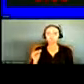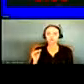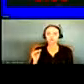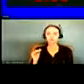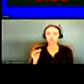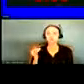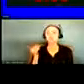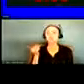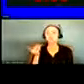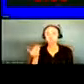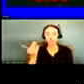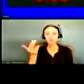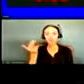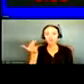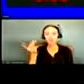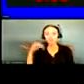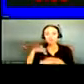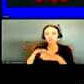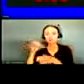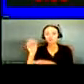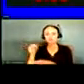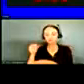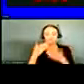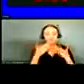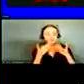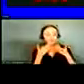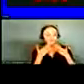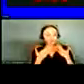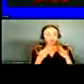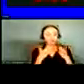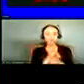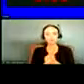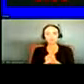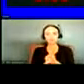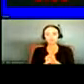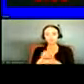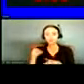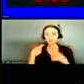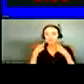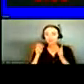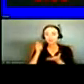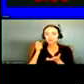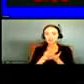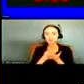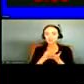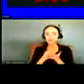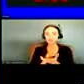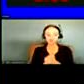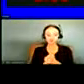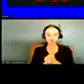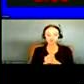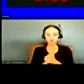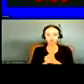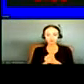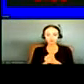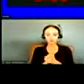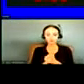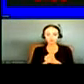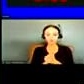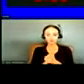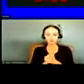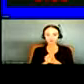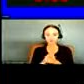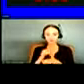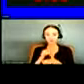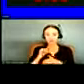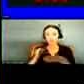there are 13 yeses. Thank you, Madam Secretary. The declaration is approved unanimously. We have the underlying